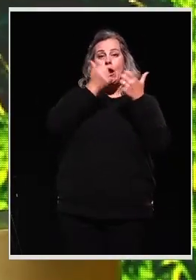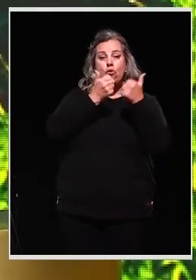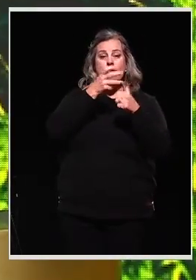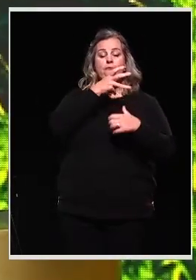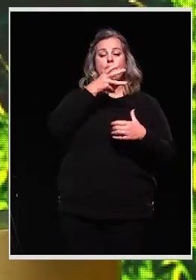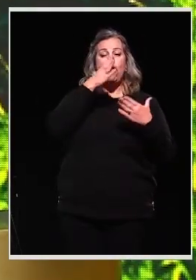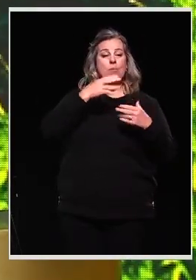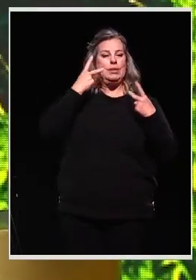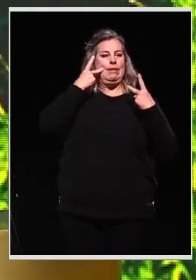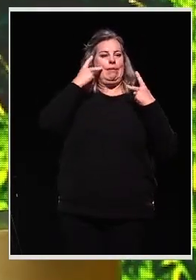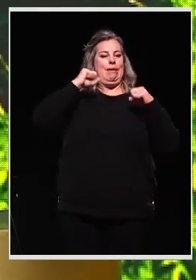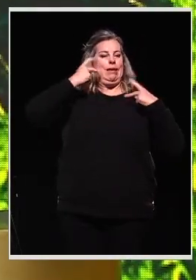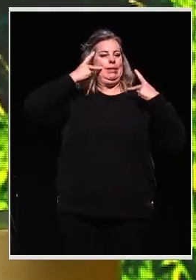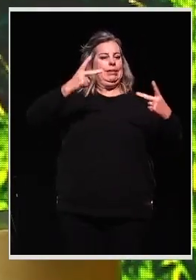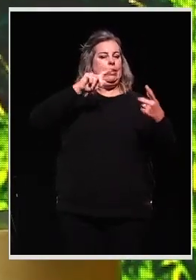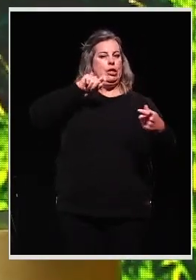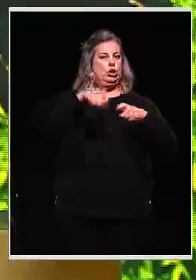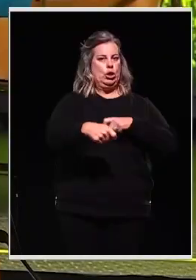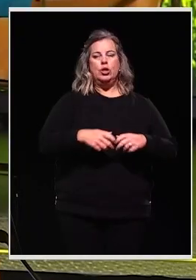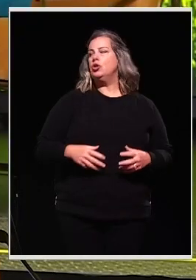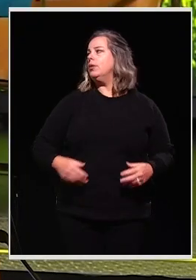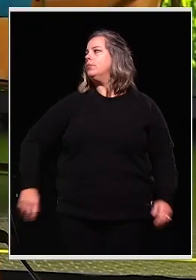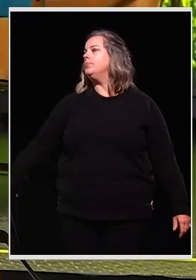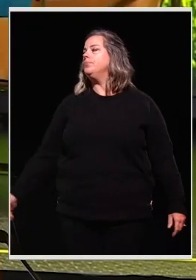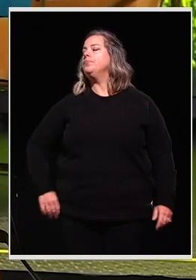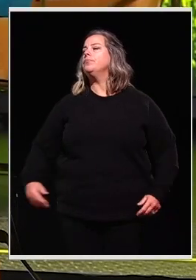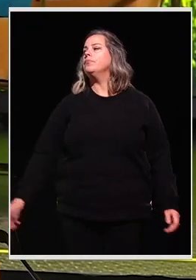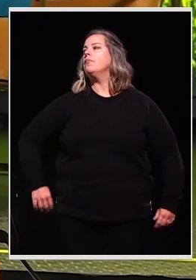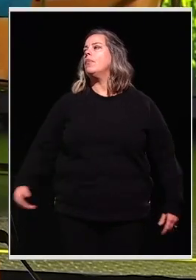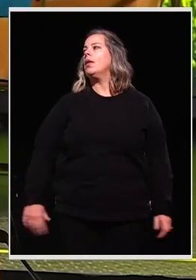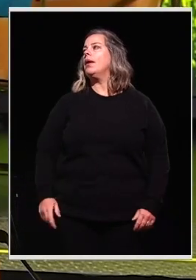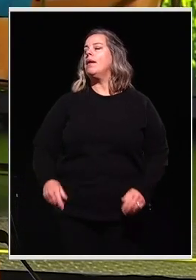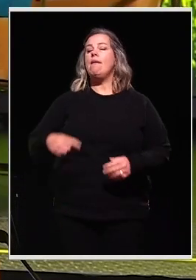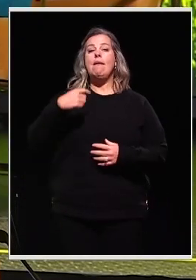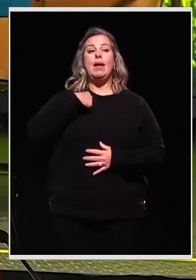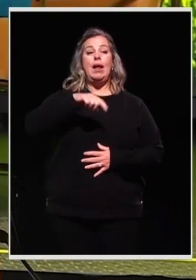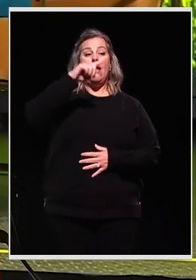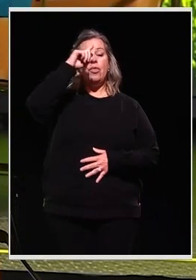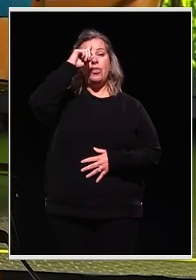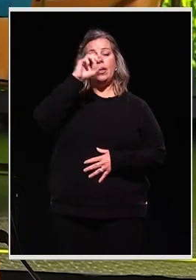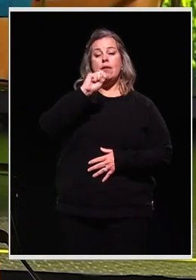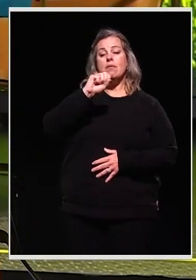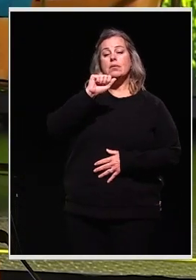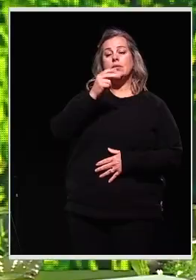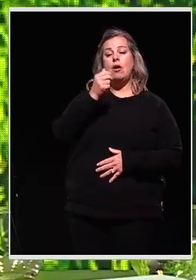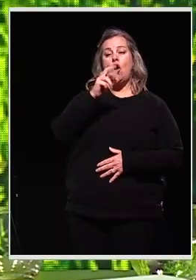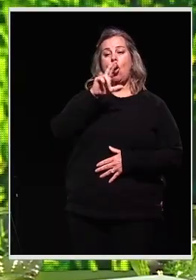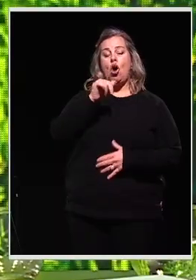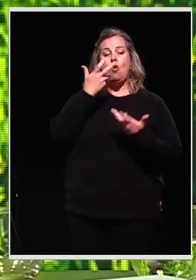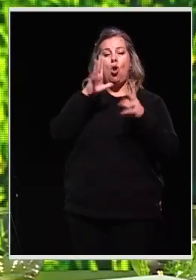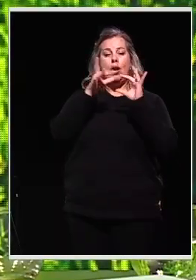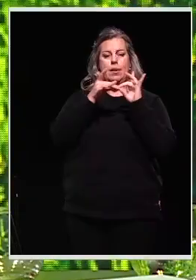see the changes that we're anticipating. Good point. Yeah, I think, and Sahara Moon mentioned this earlier, but there is a vision for